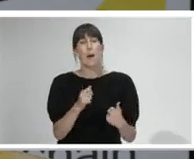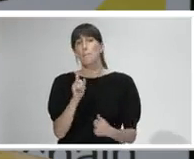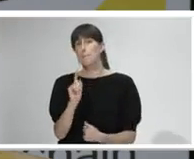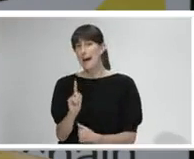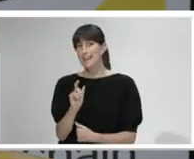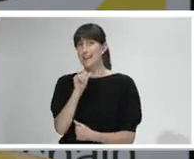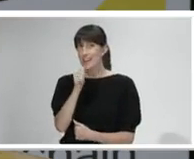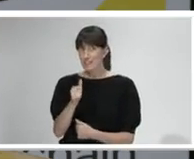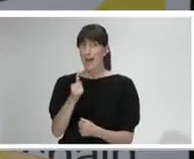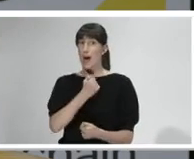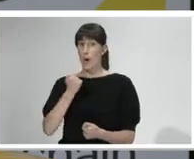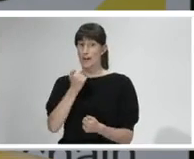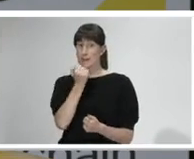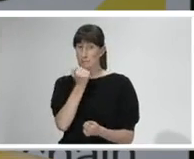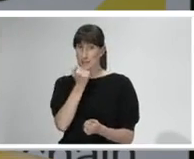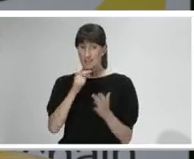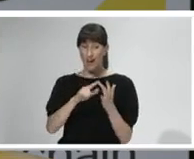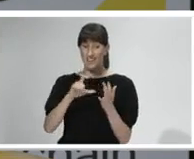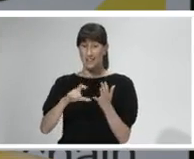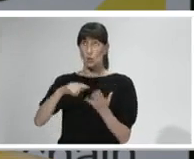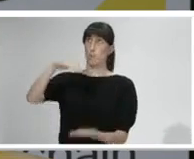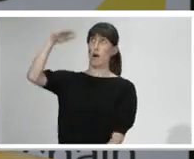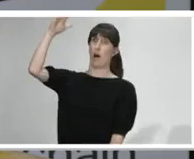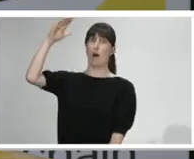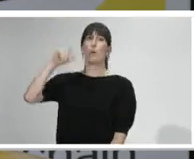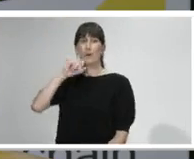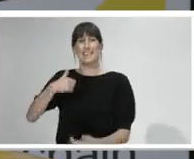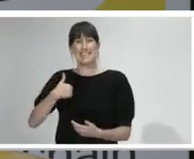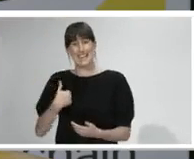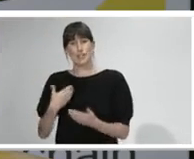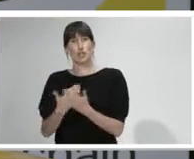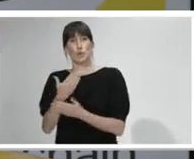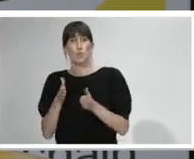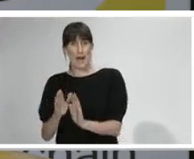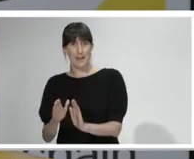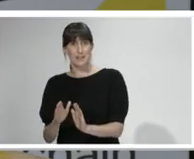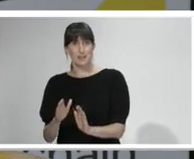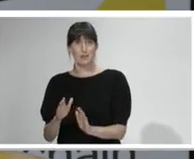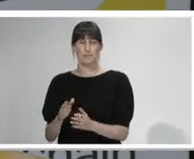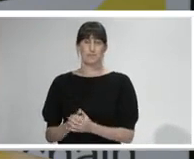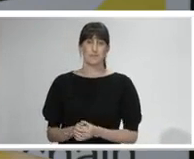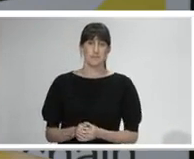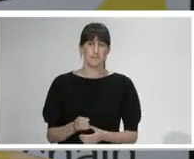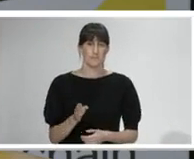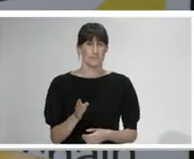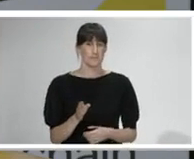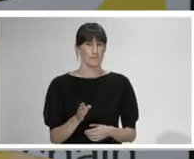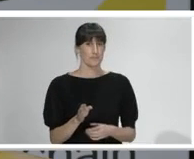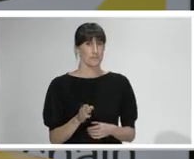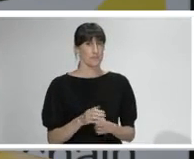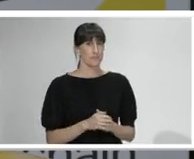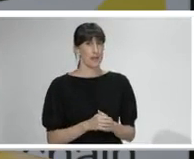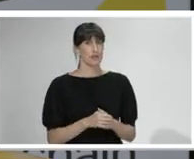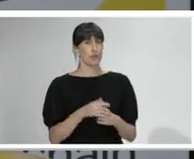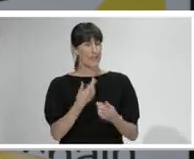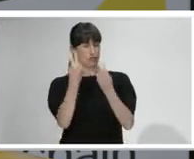increase, and they are linked up to international trials too. And also, do you think it's necessary for the Auditor General to independently review the management of